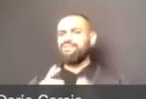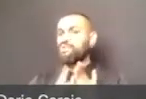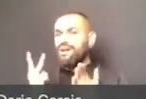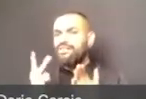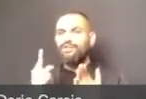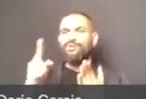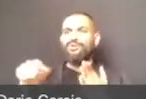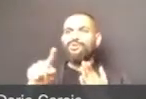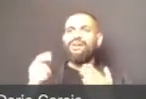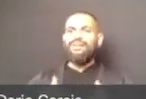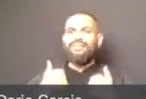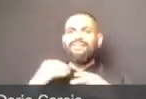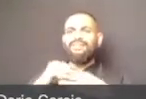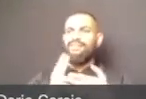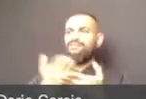service territory